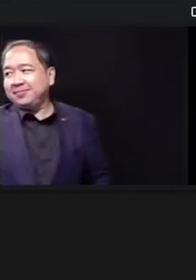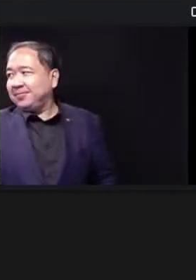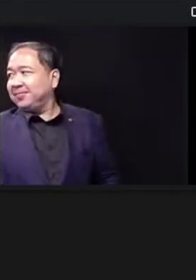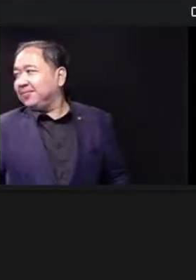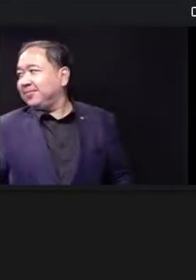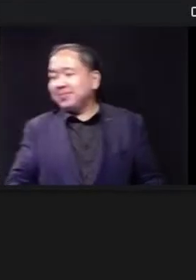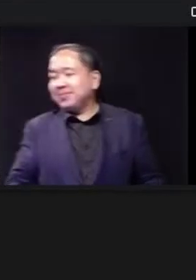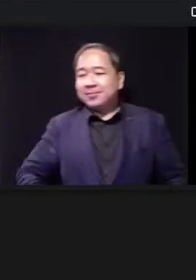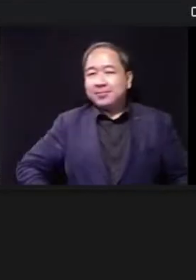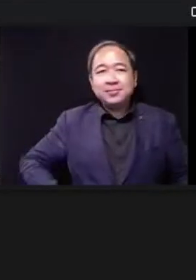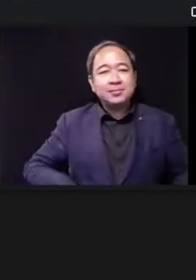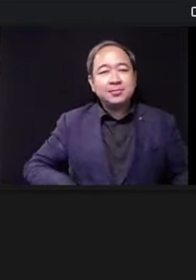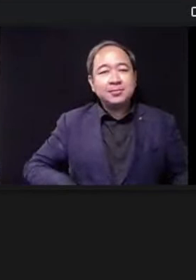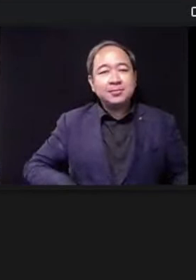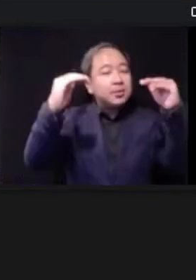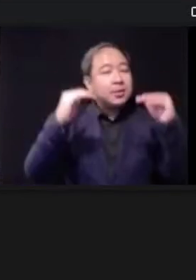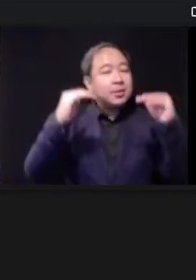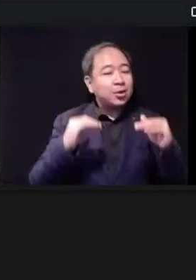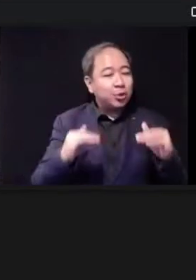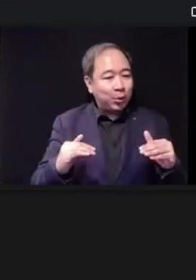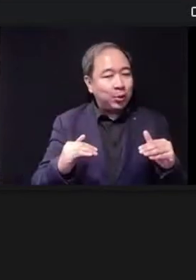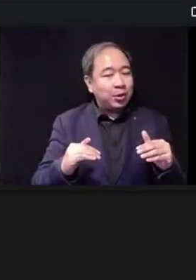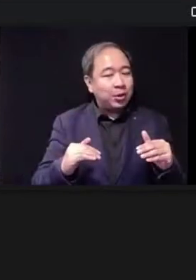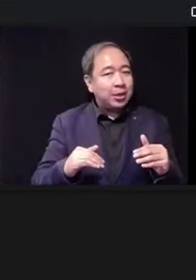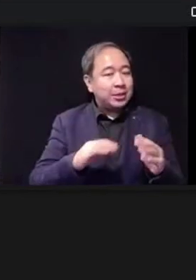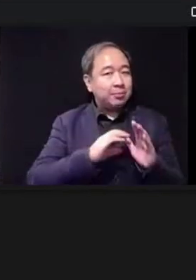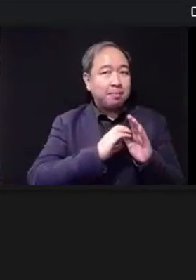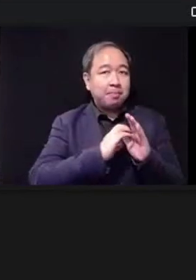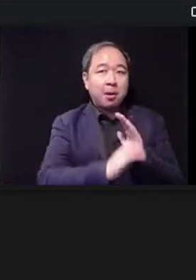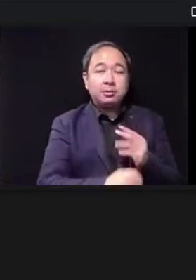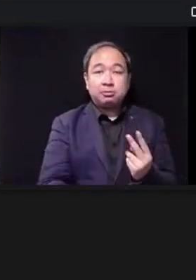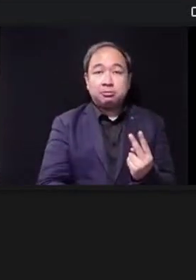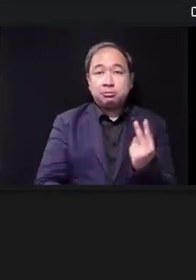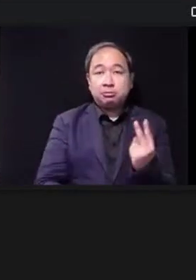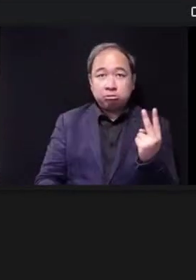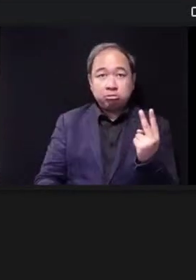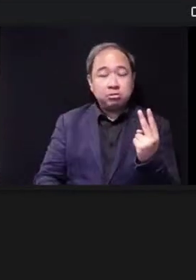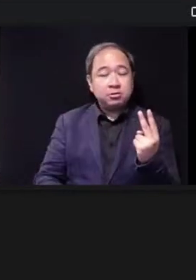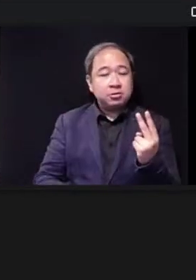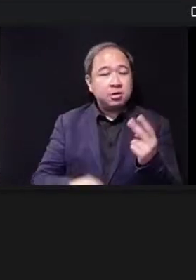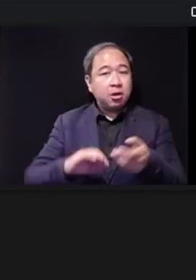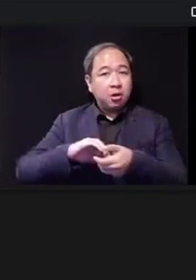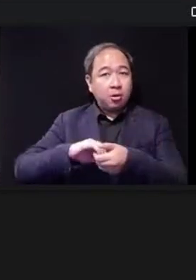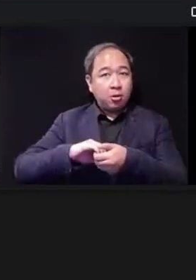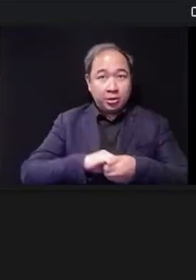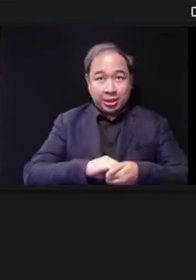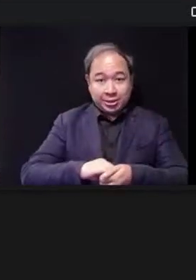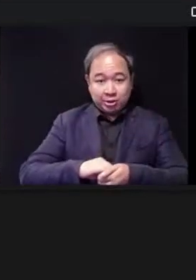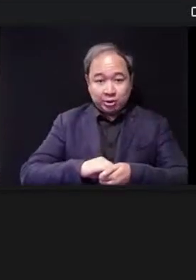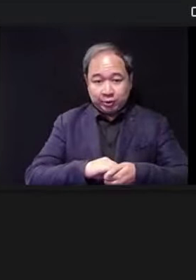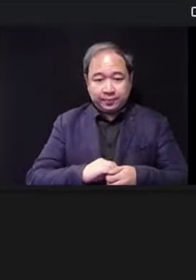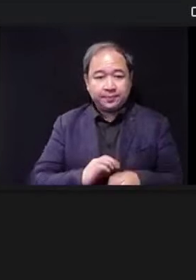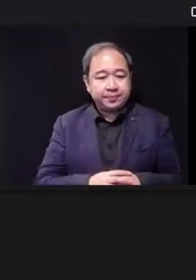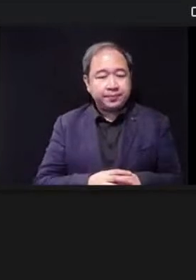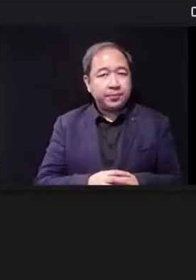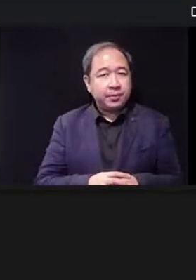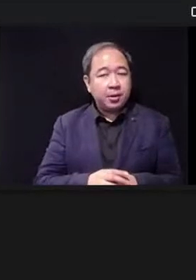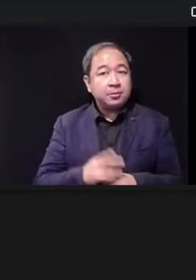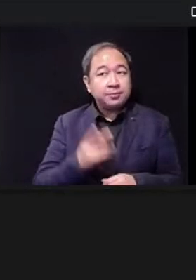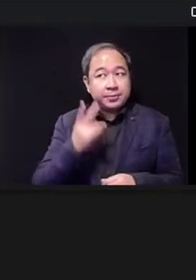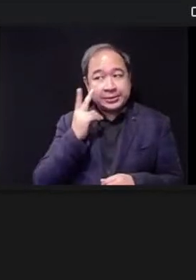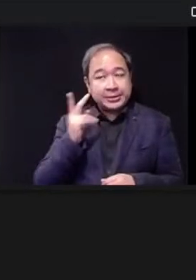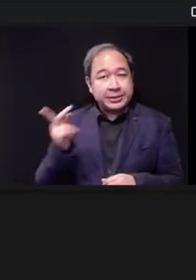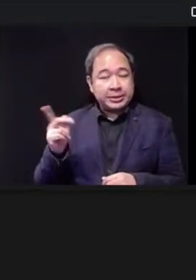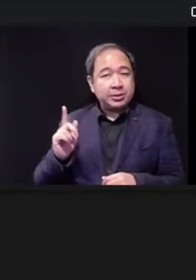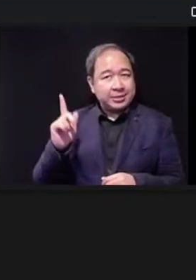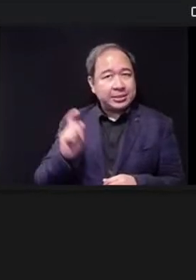section on organization, and we start with what the Secretariat